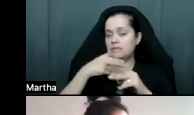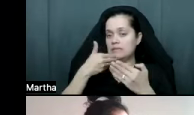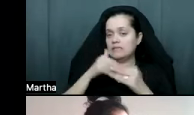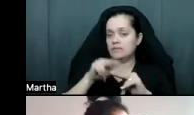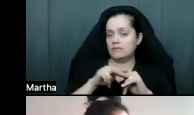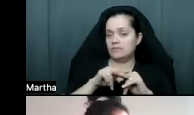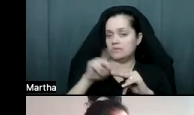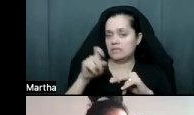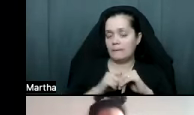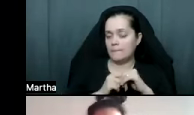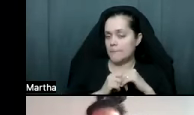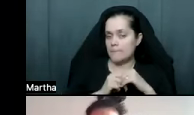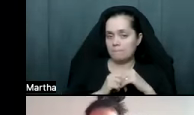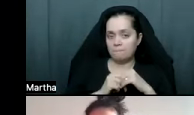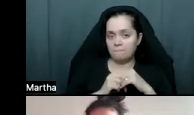railroad tracks?